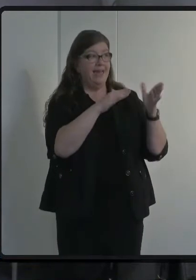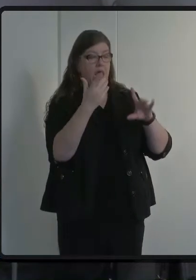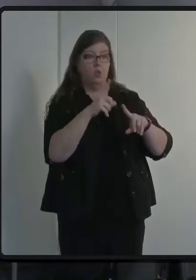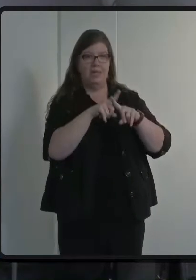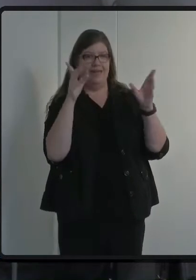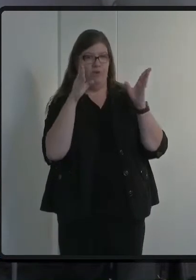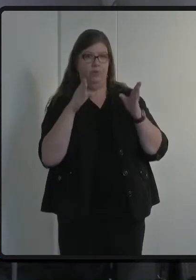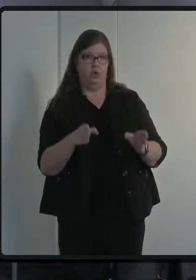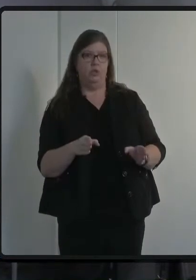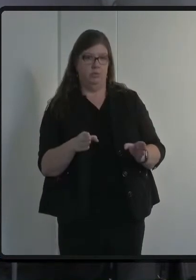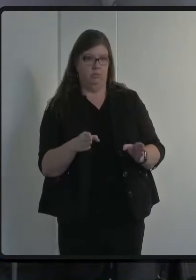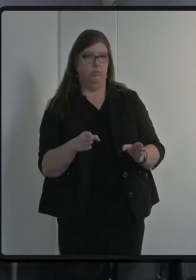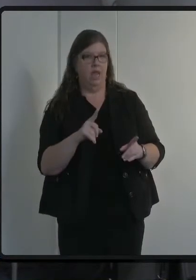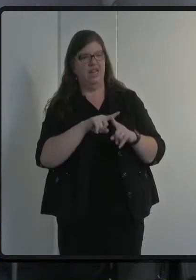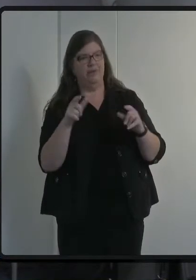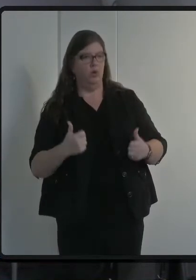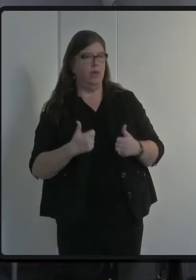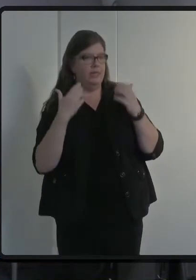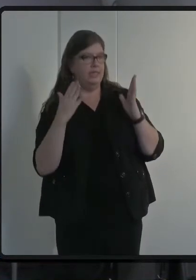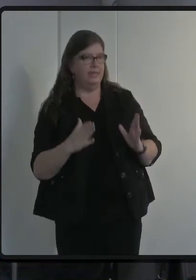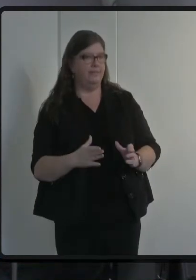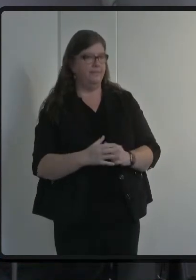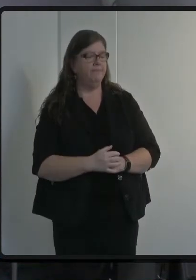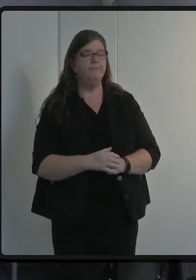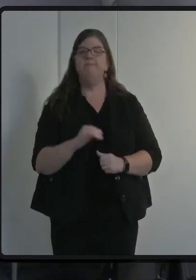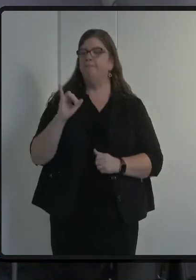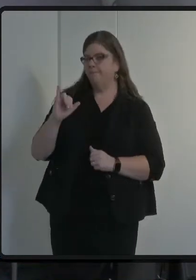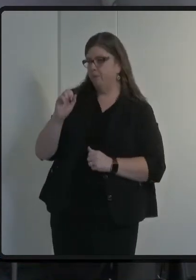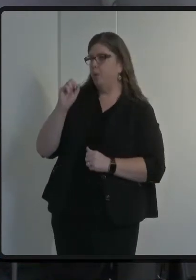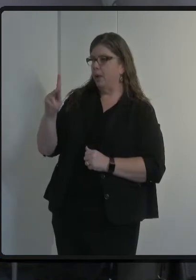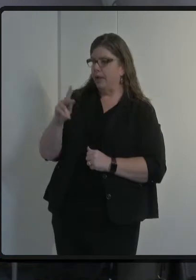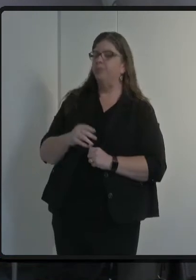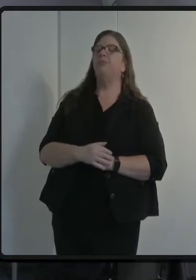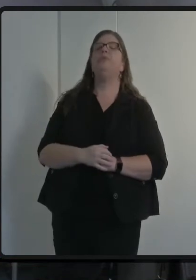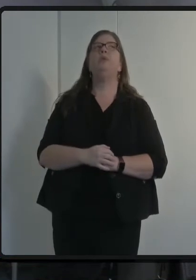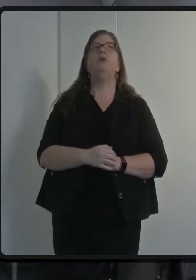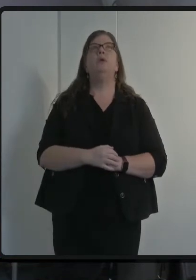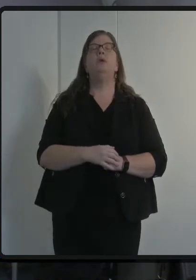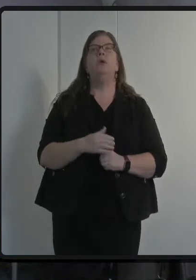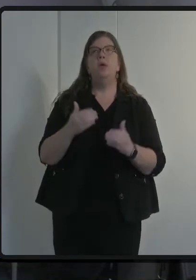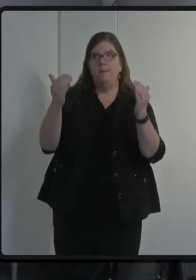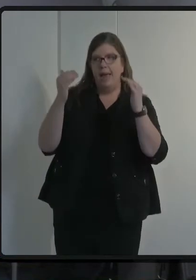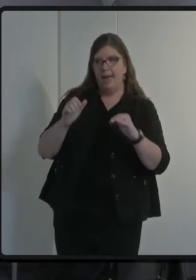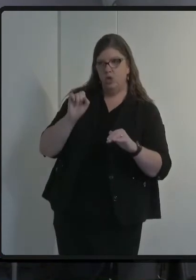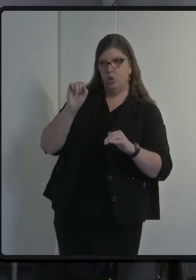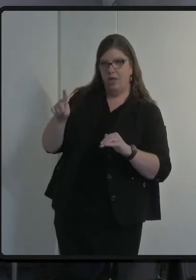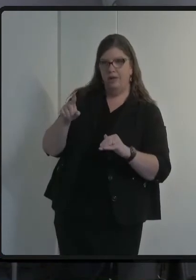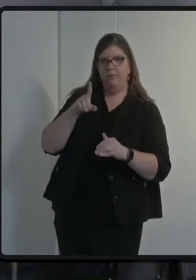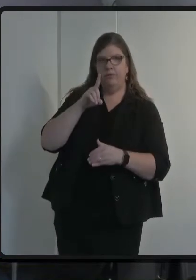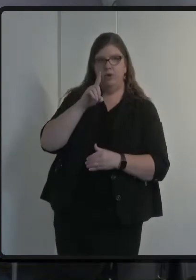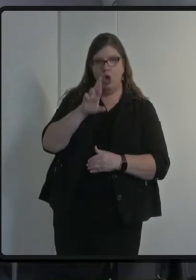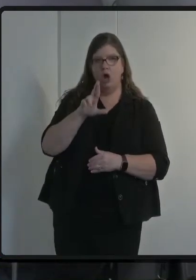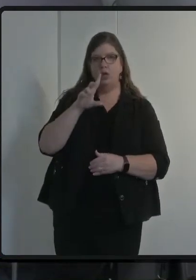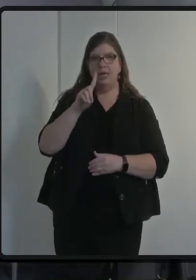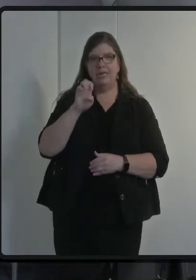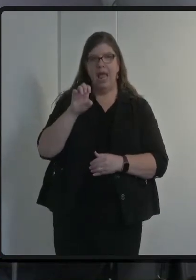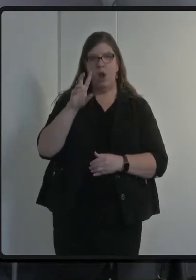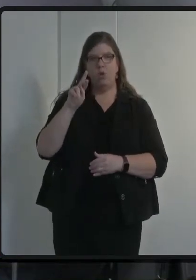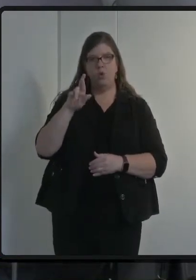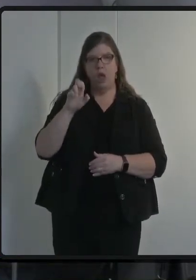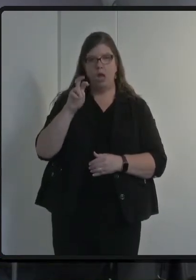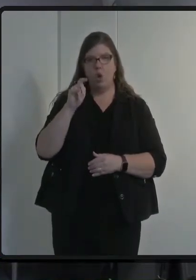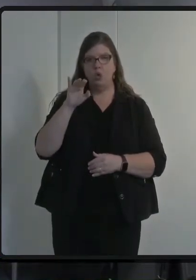different resident. Okay. And then I guess my next question is for Dr. Reynosso. When you